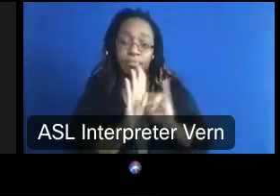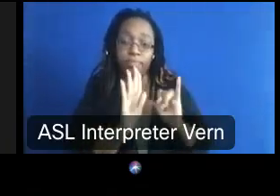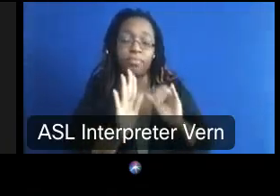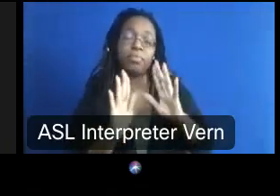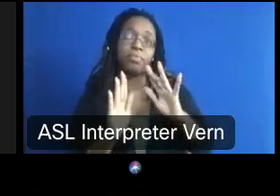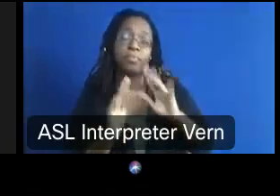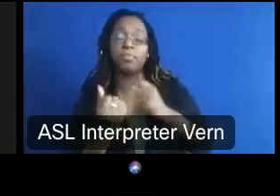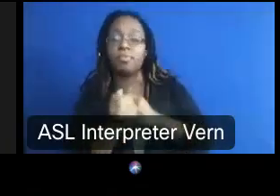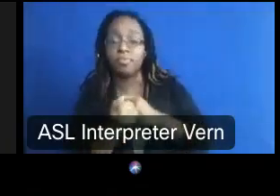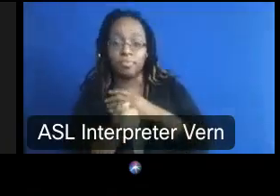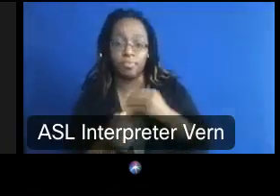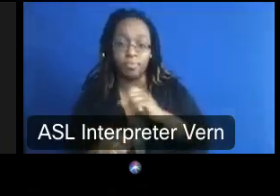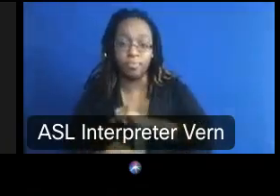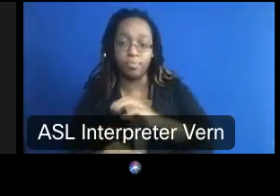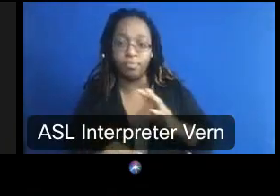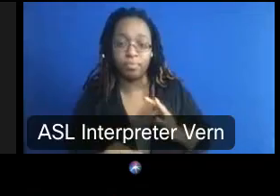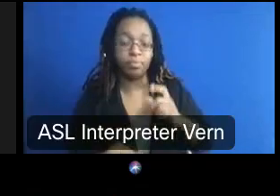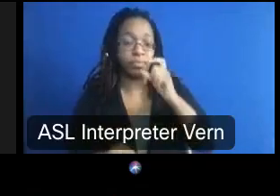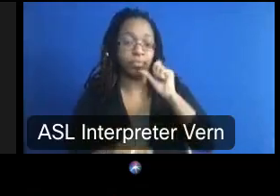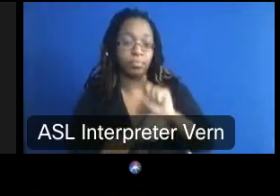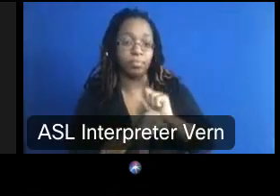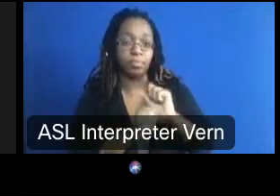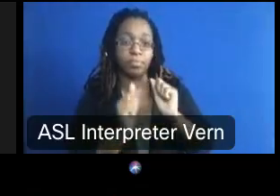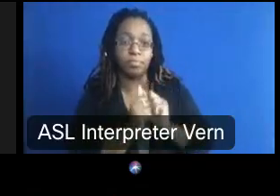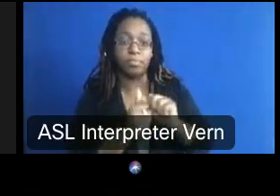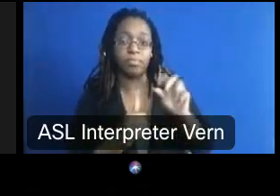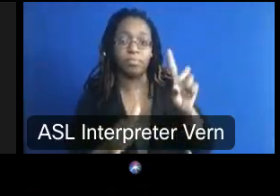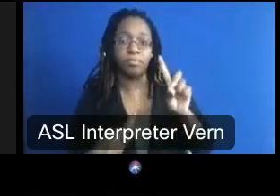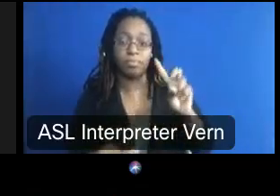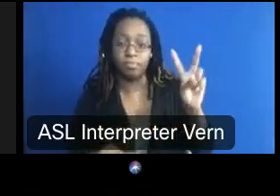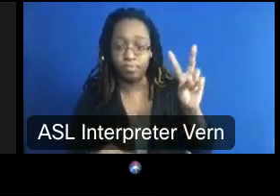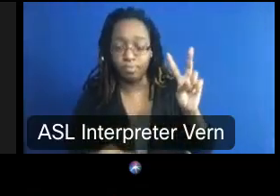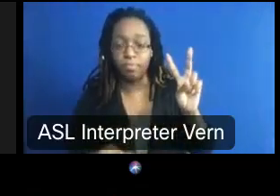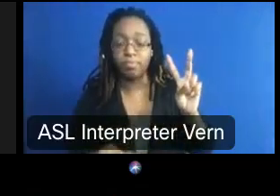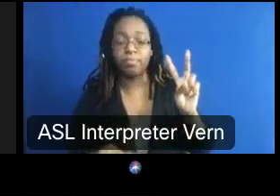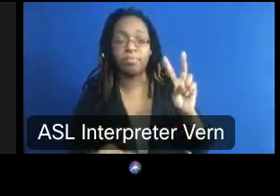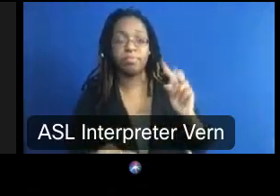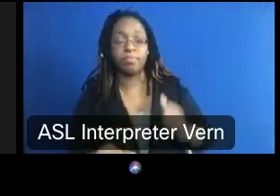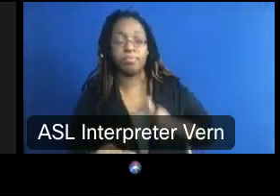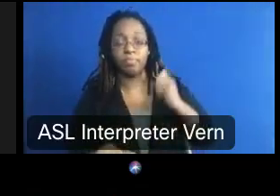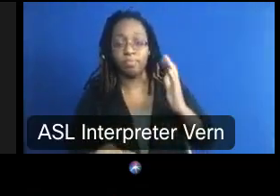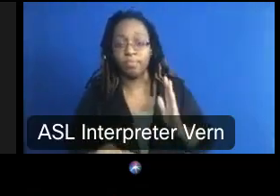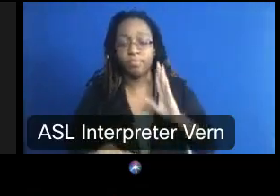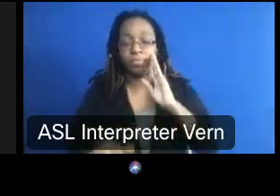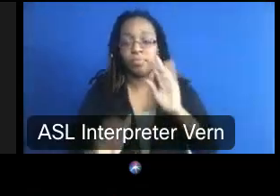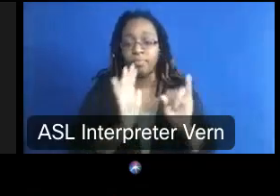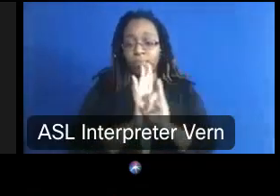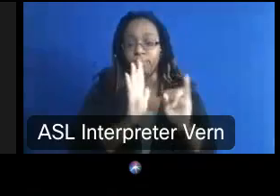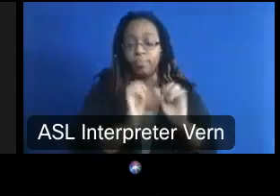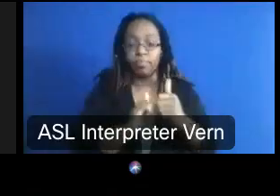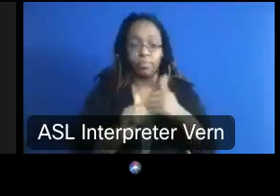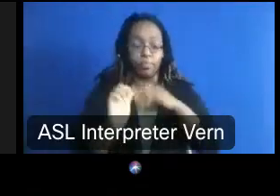who work with domestic violence survivors, to identify the different ways of who we can turn to for